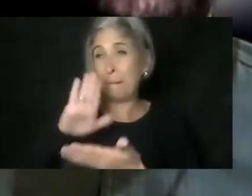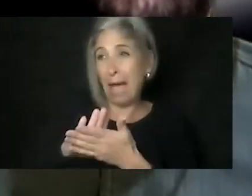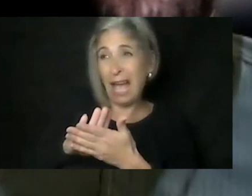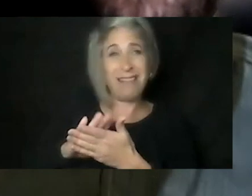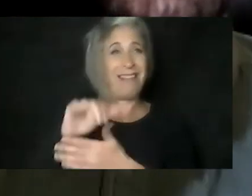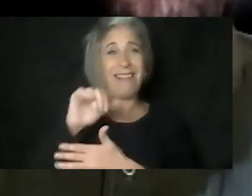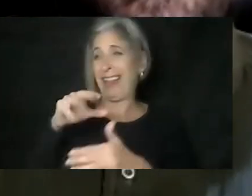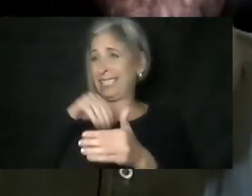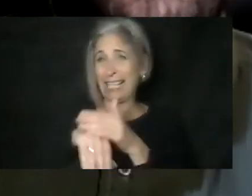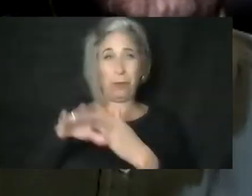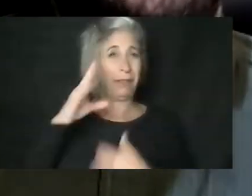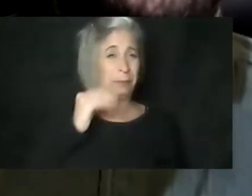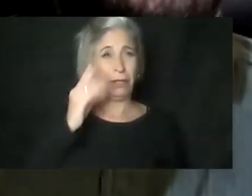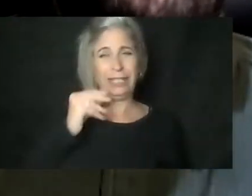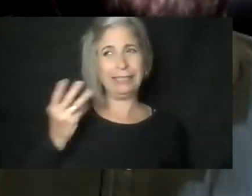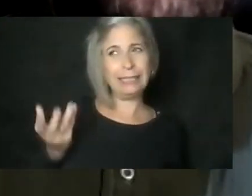accessible experience,